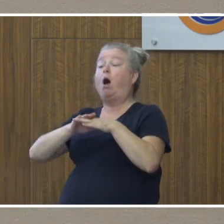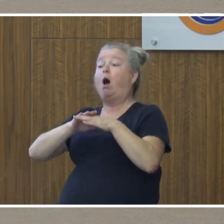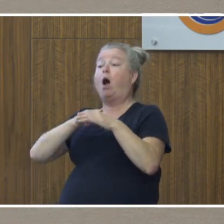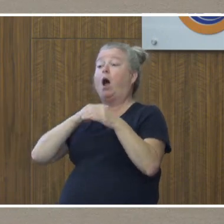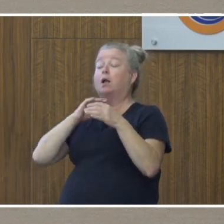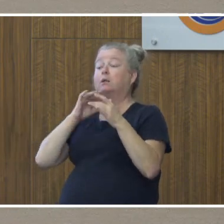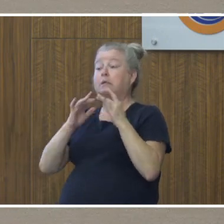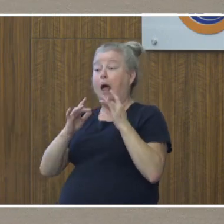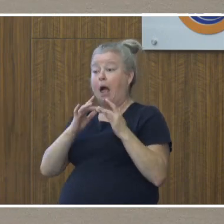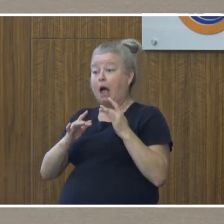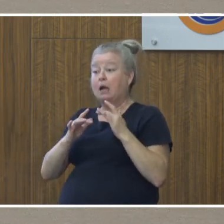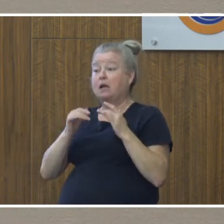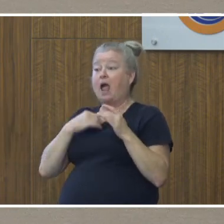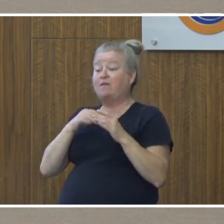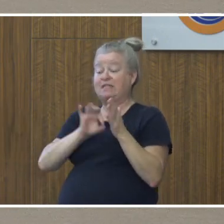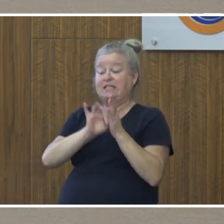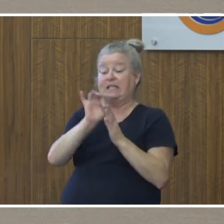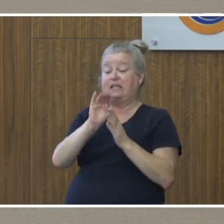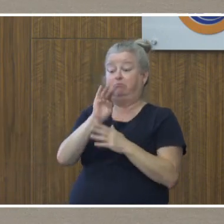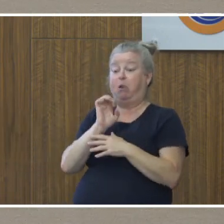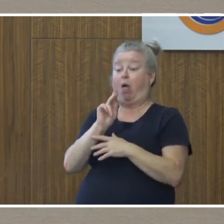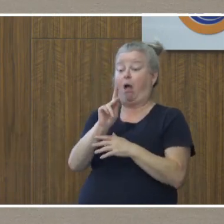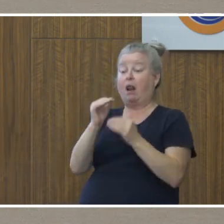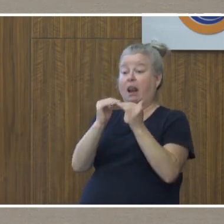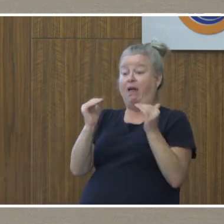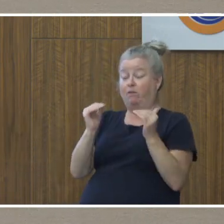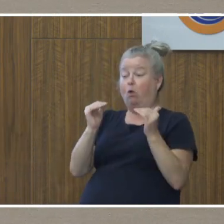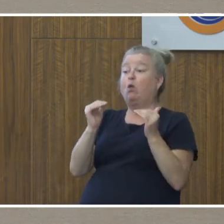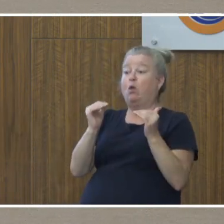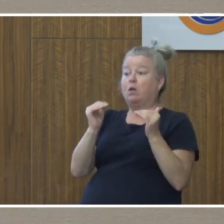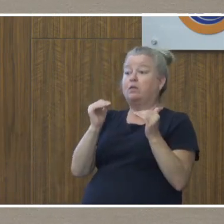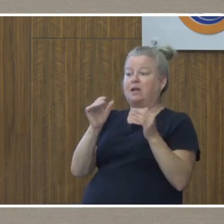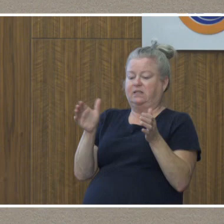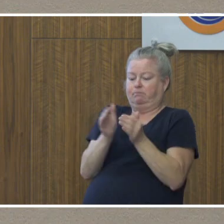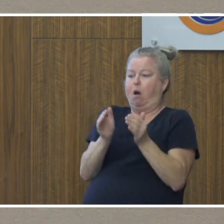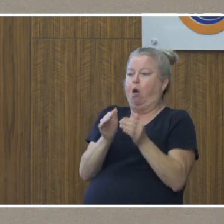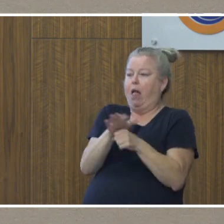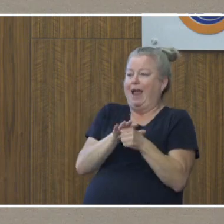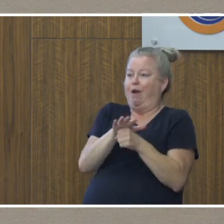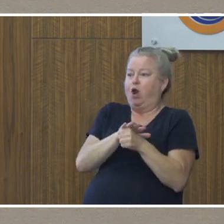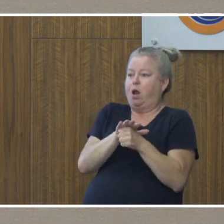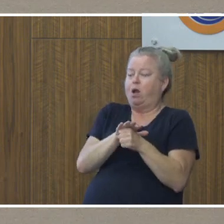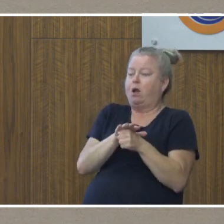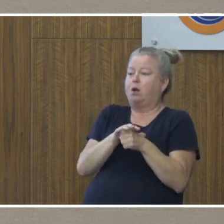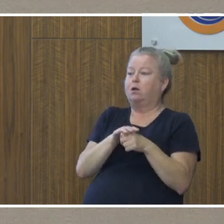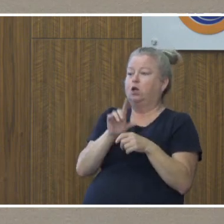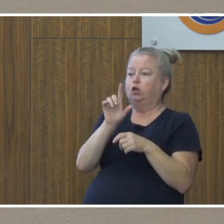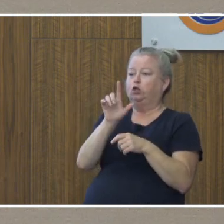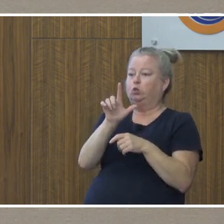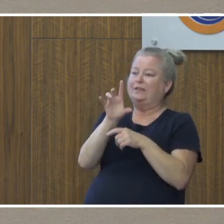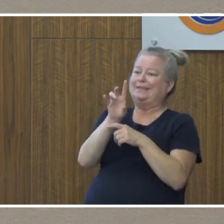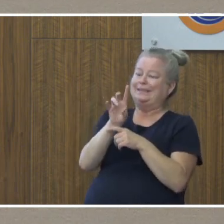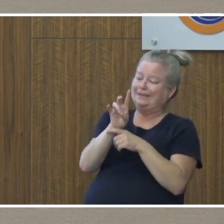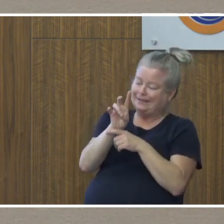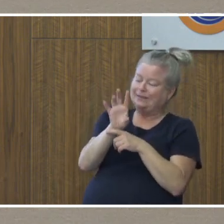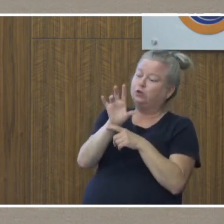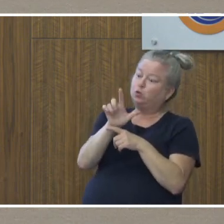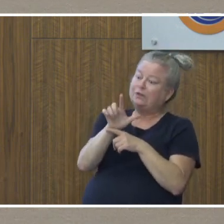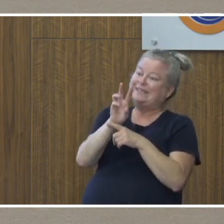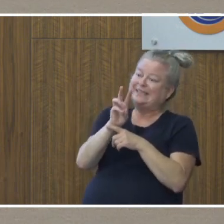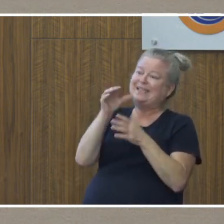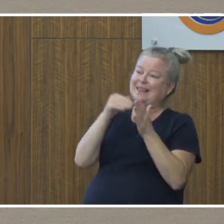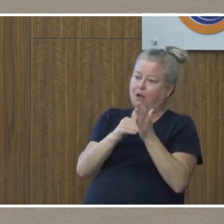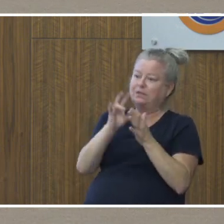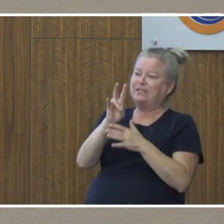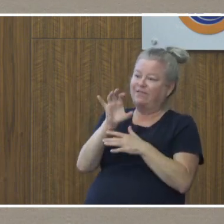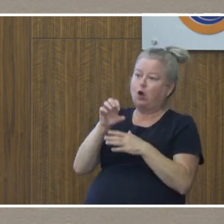the census block level, which is the smallest area of geography. There's 26,734 in the county, to